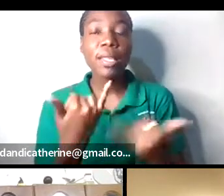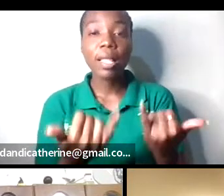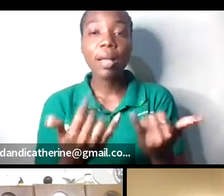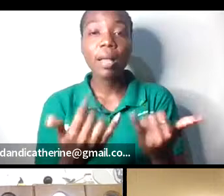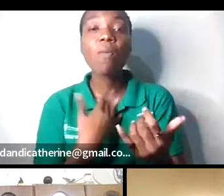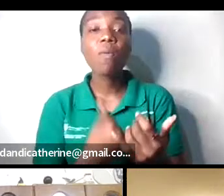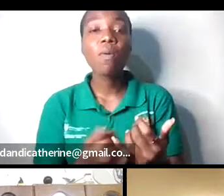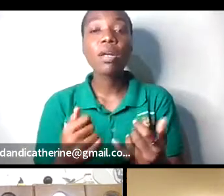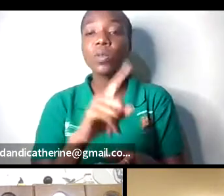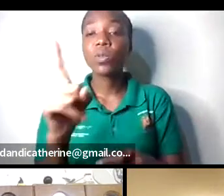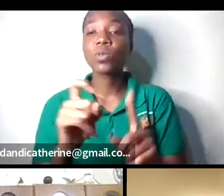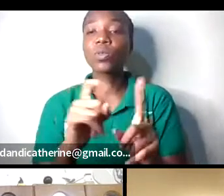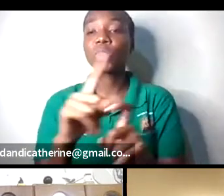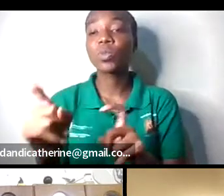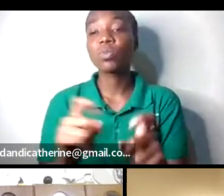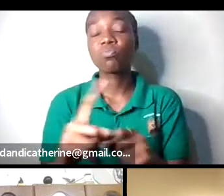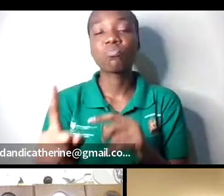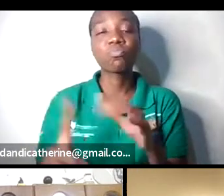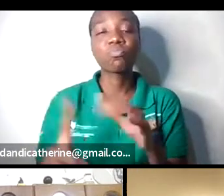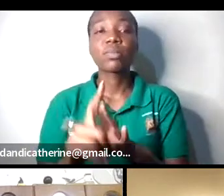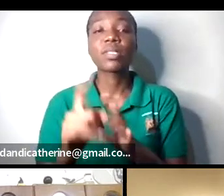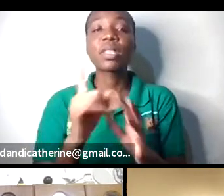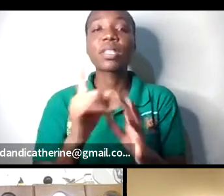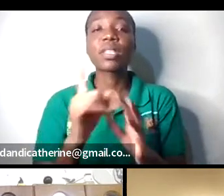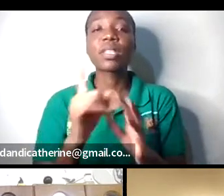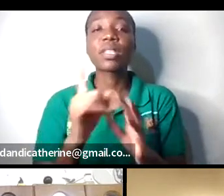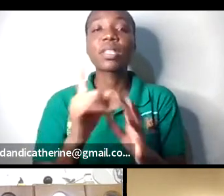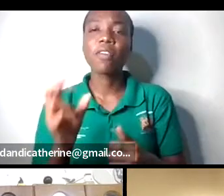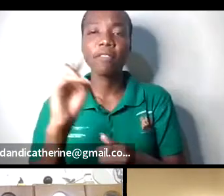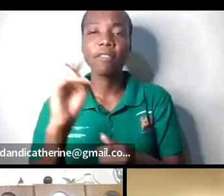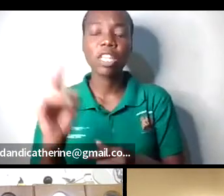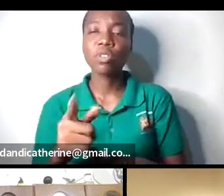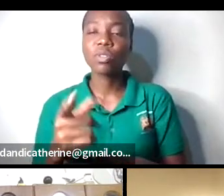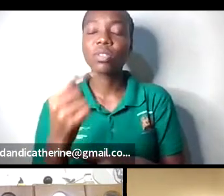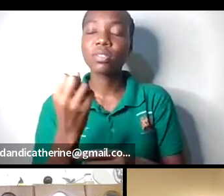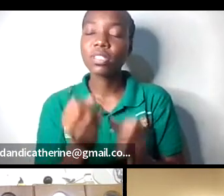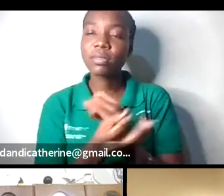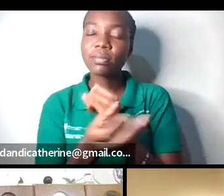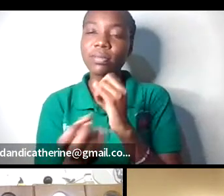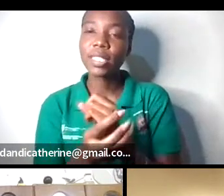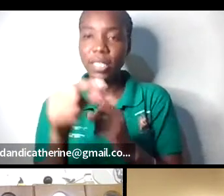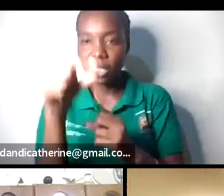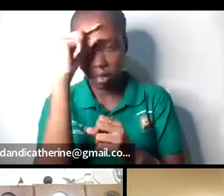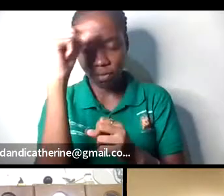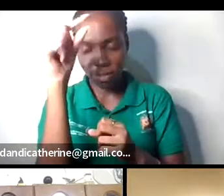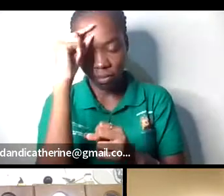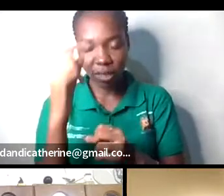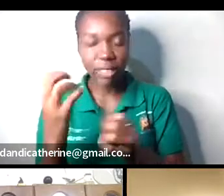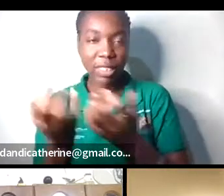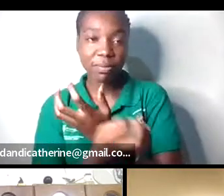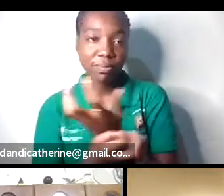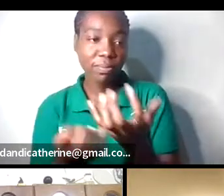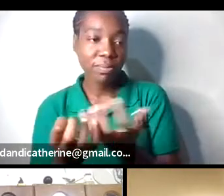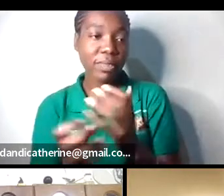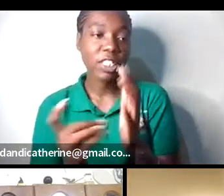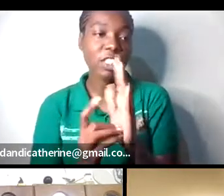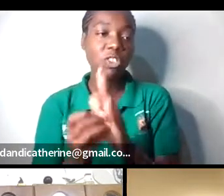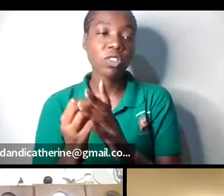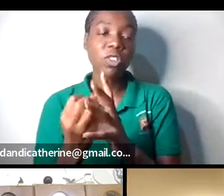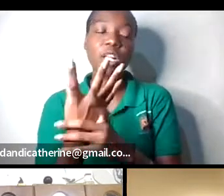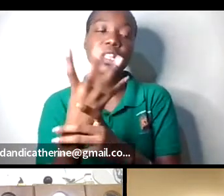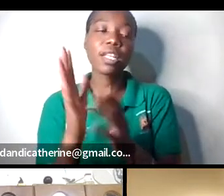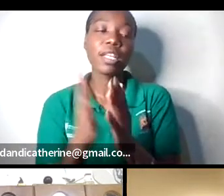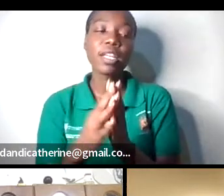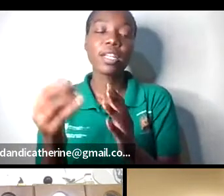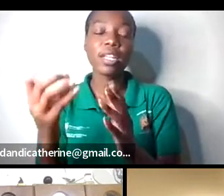in a bit. But Vicky, please tell us, how can governments and stakeholders ensure that economic growth and development are inclusive? And this one,